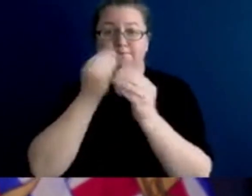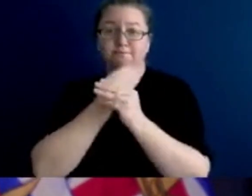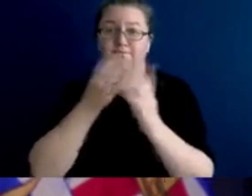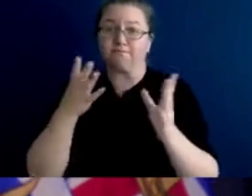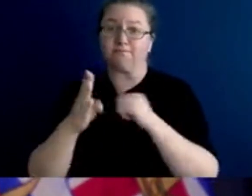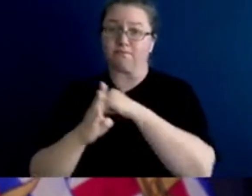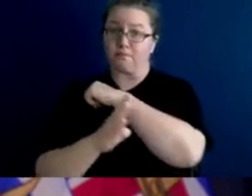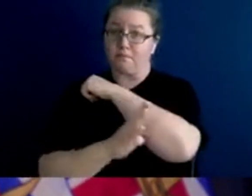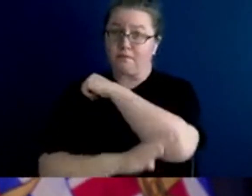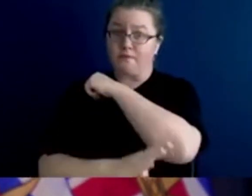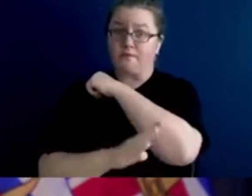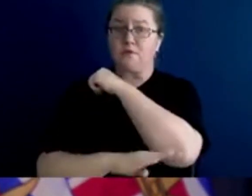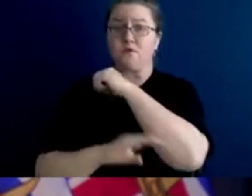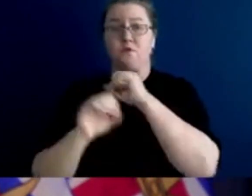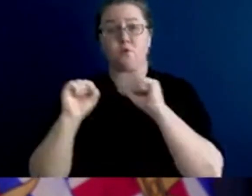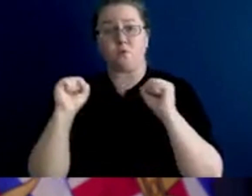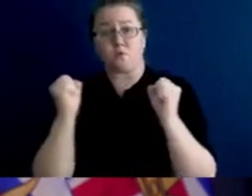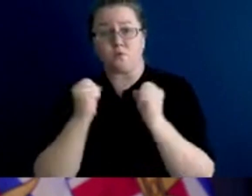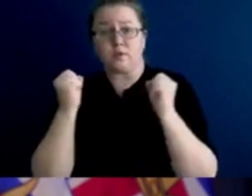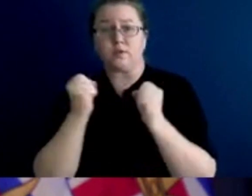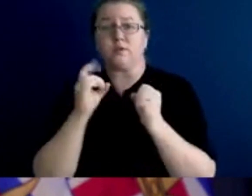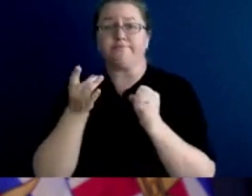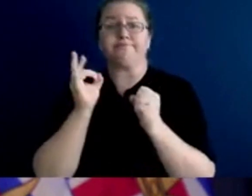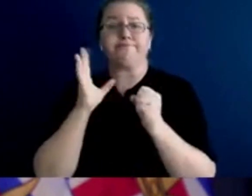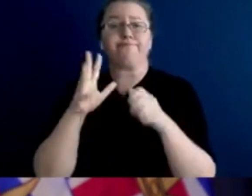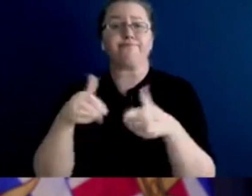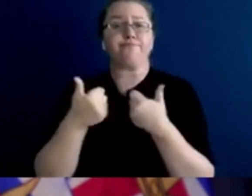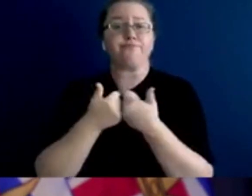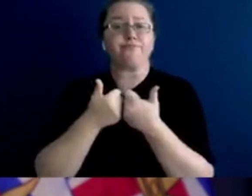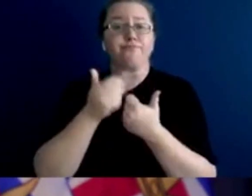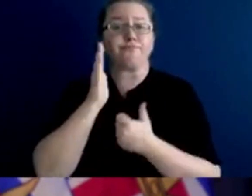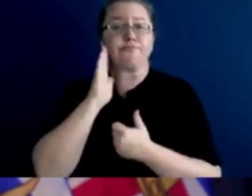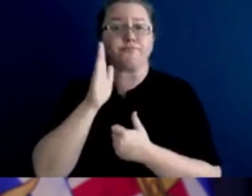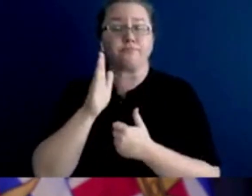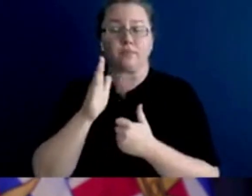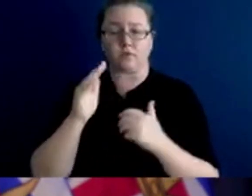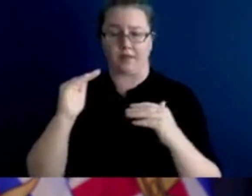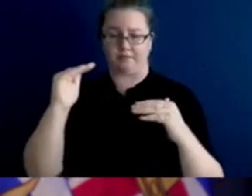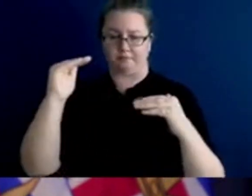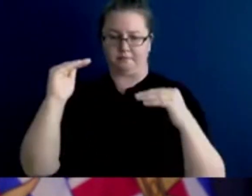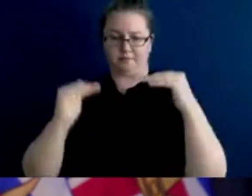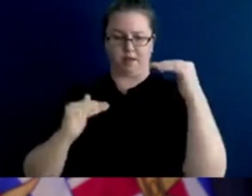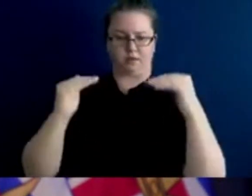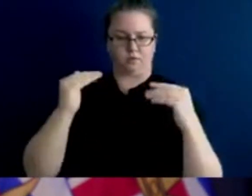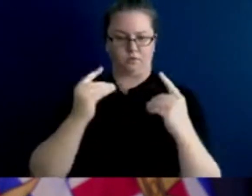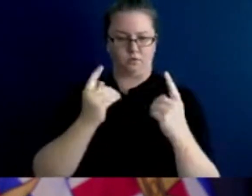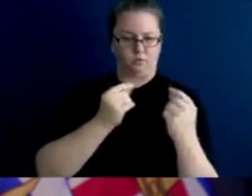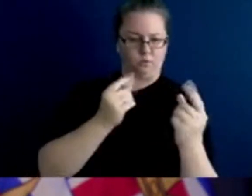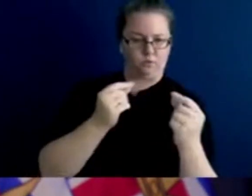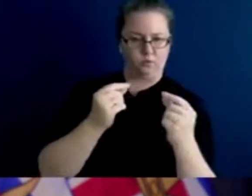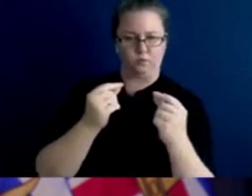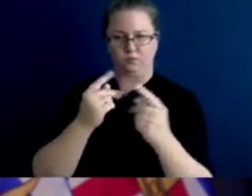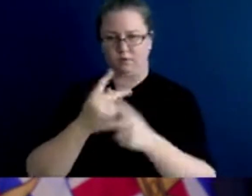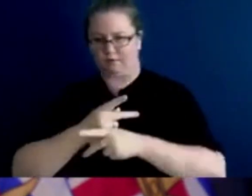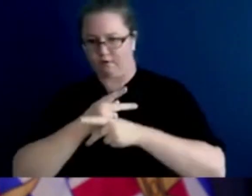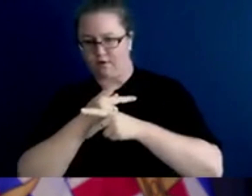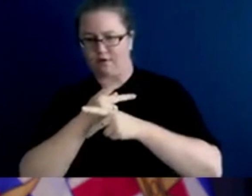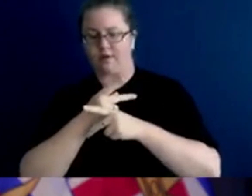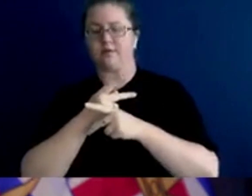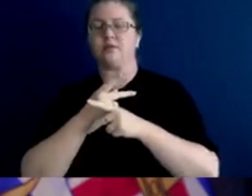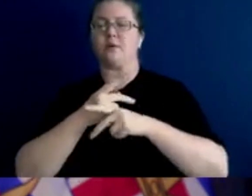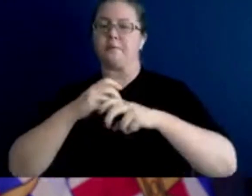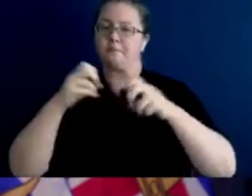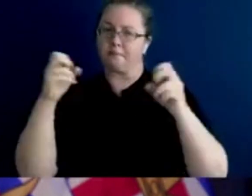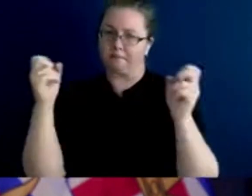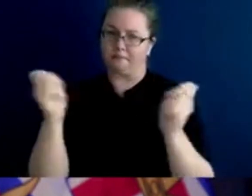about this many times, to protect our communities, maintain capacity in our healthcare system, and keep as much